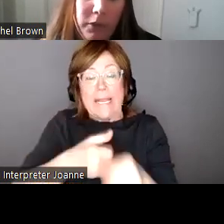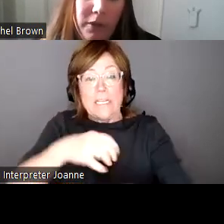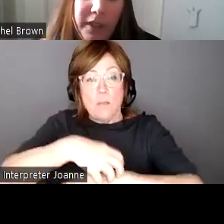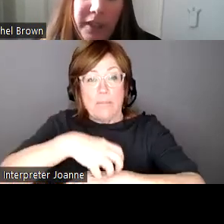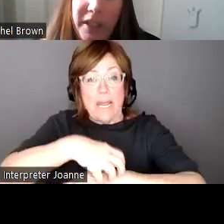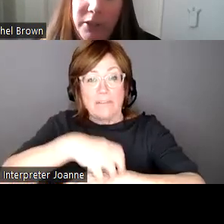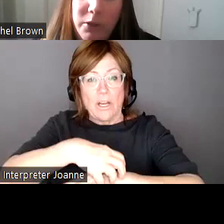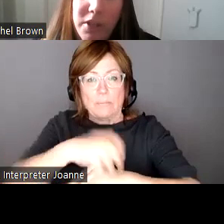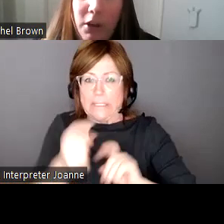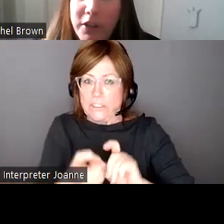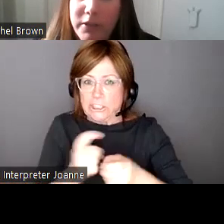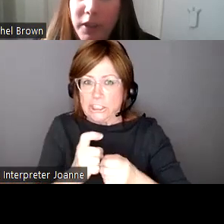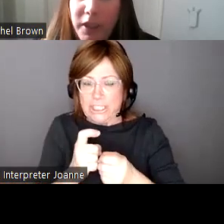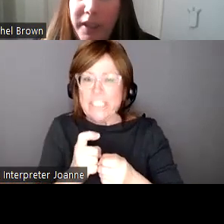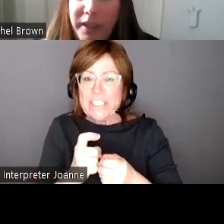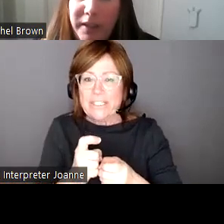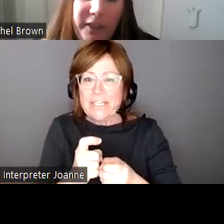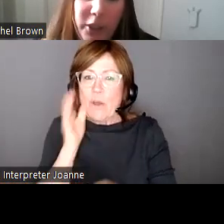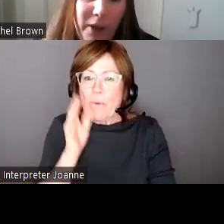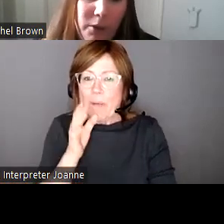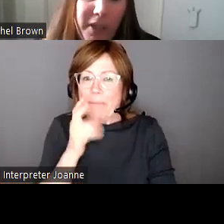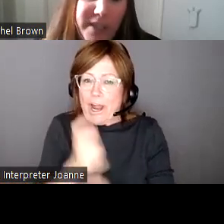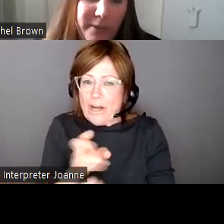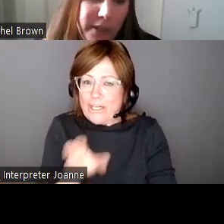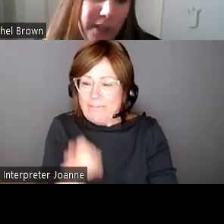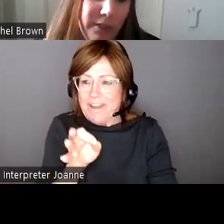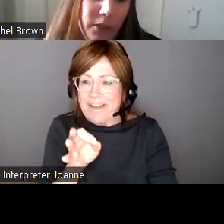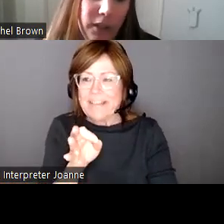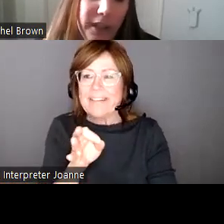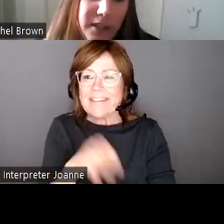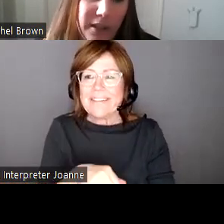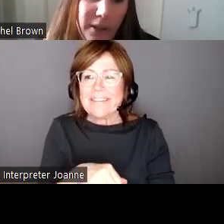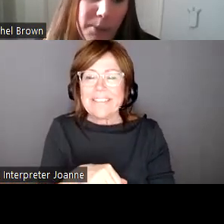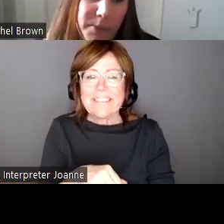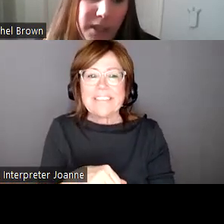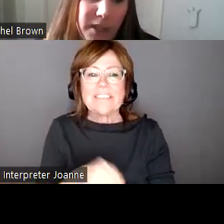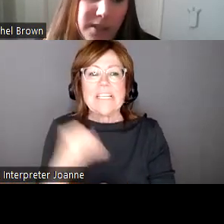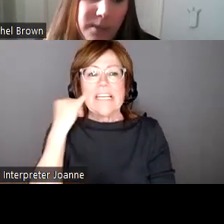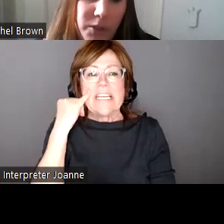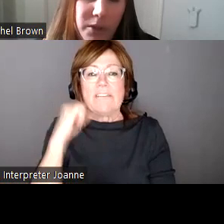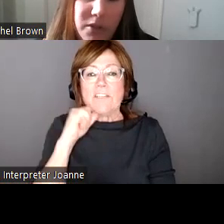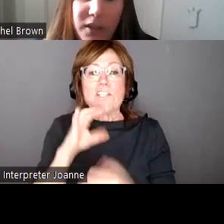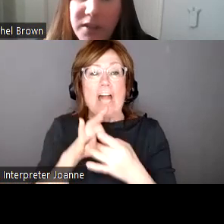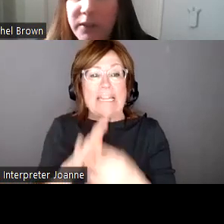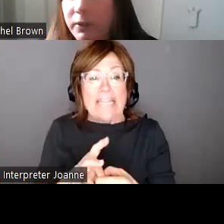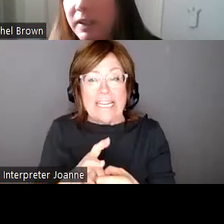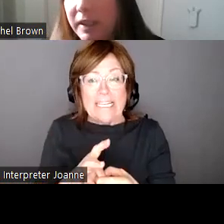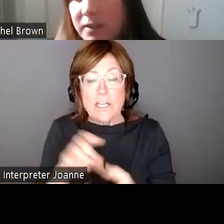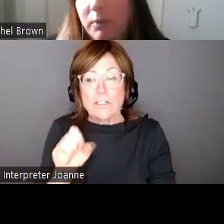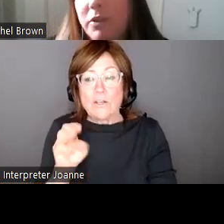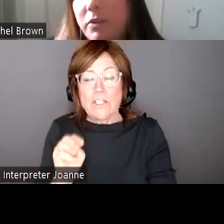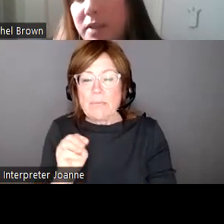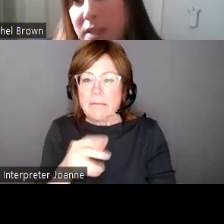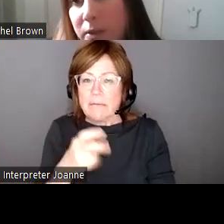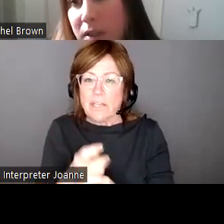platform, for everything that you do, it's hard to find, everybody's everything if they're not linked to their websites. So there's lots of different links